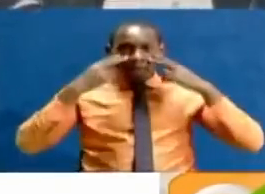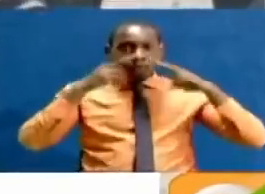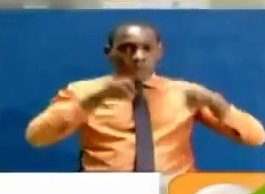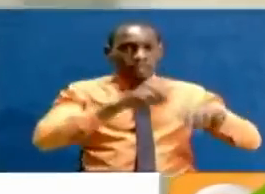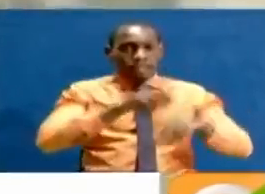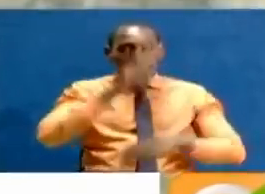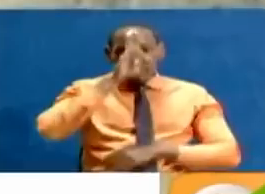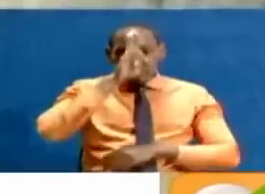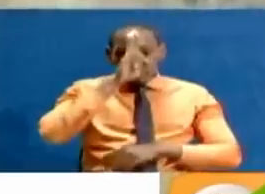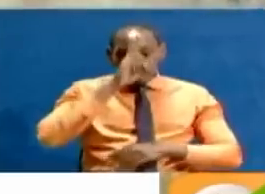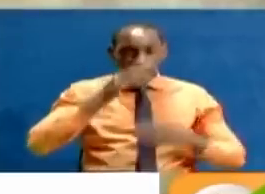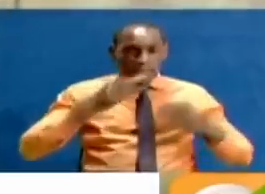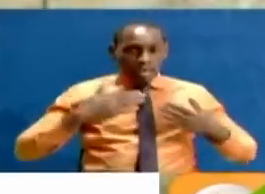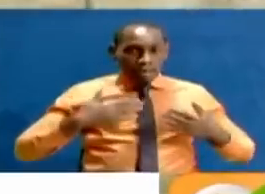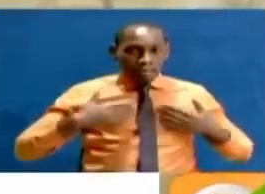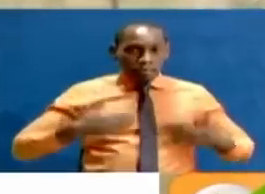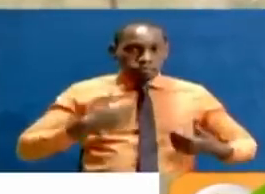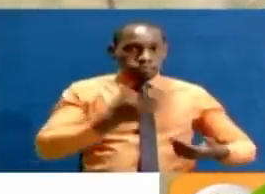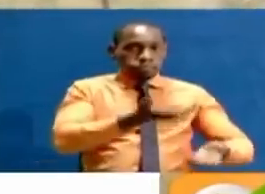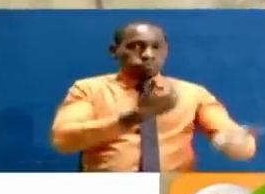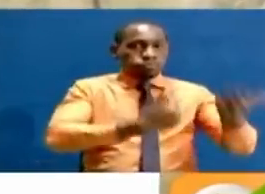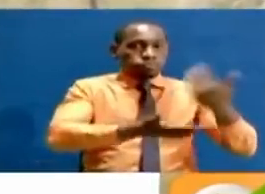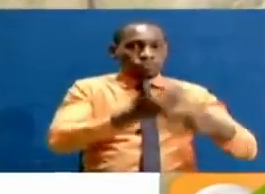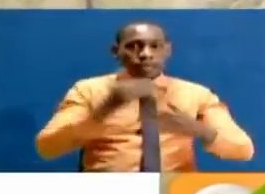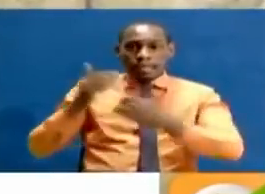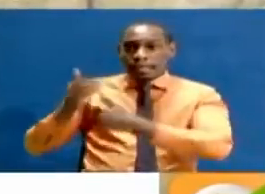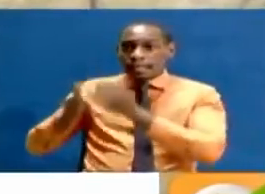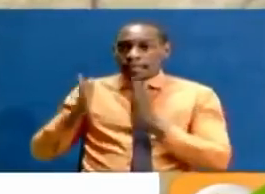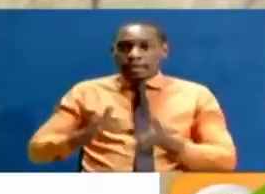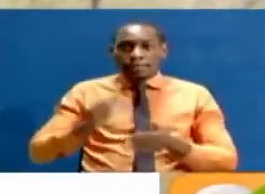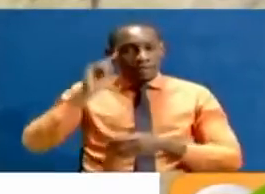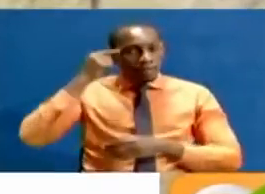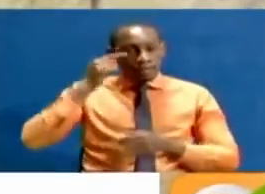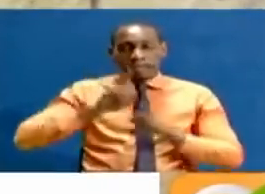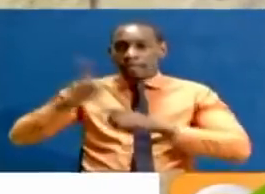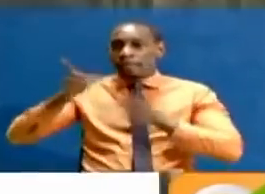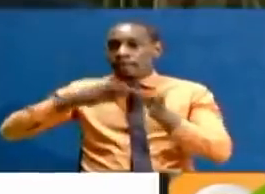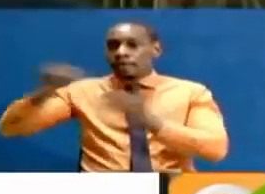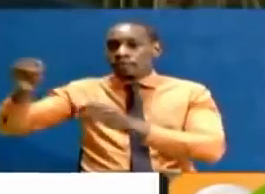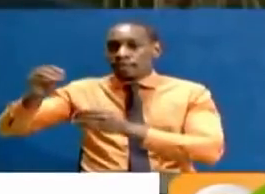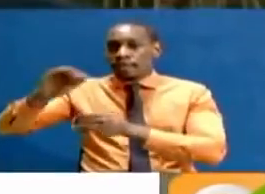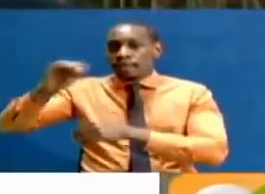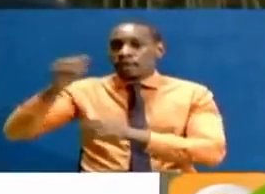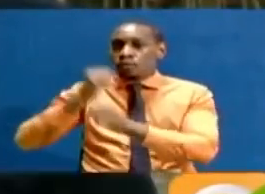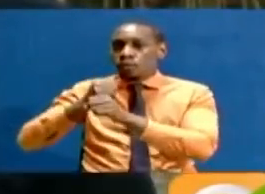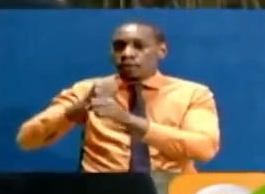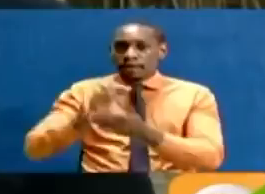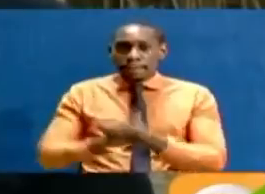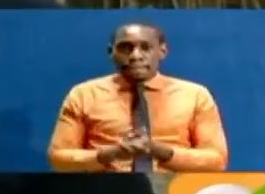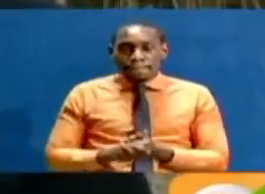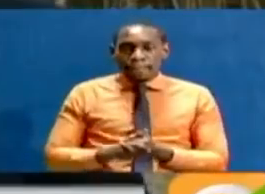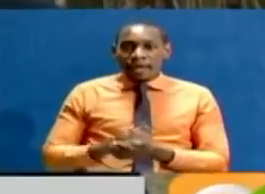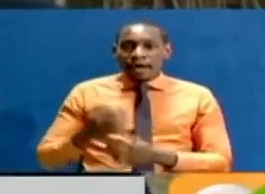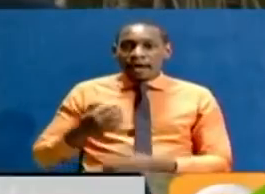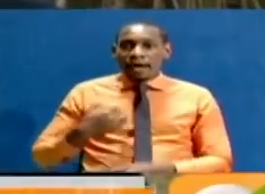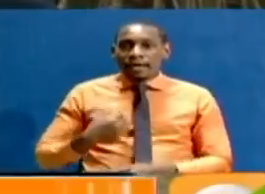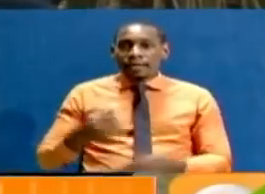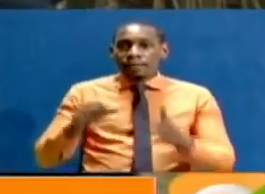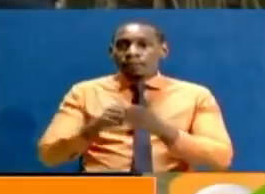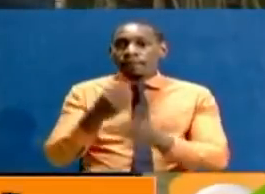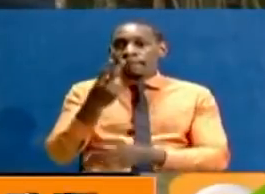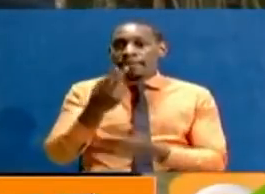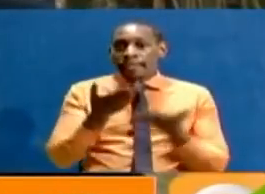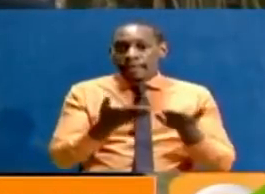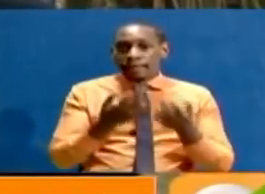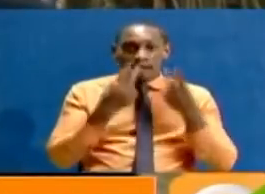as detectives retrieved the body of a neighbor they thought was out of town for work. Tumekuwa na misimba bidi hapa na